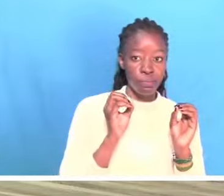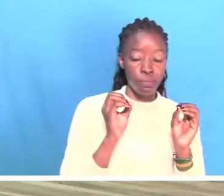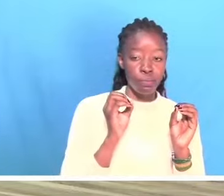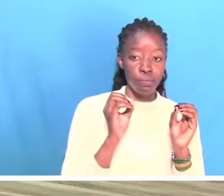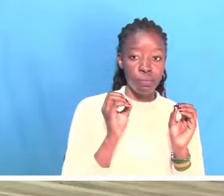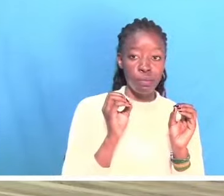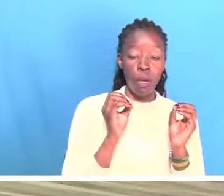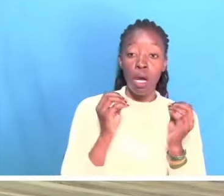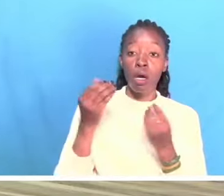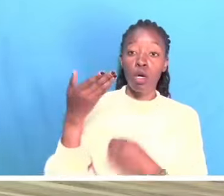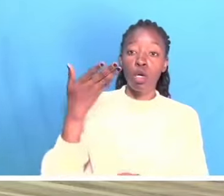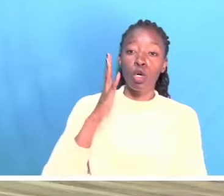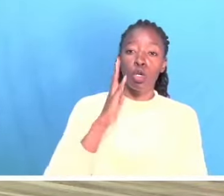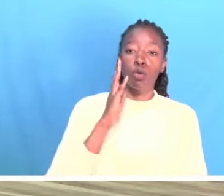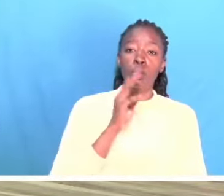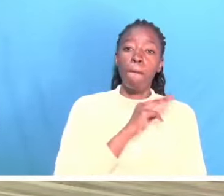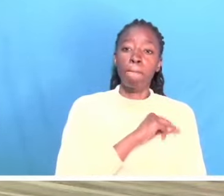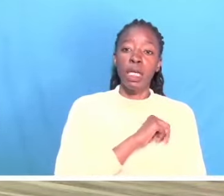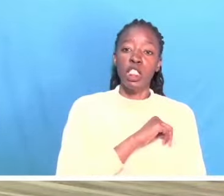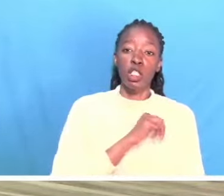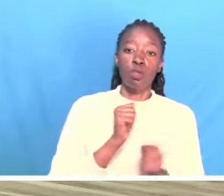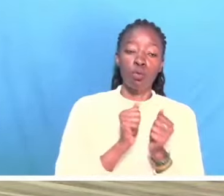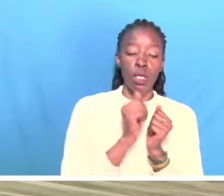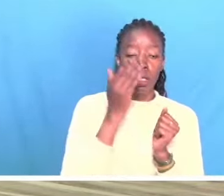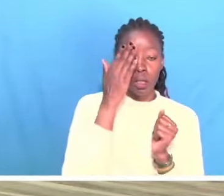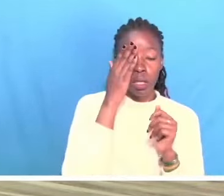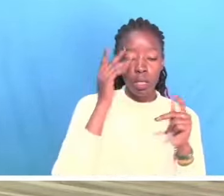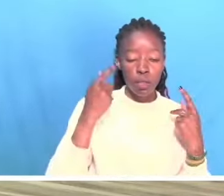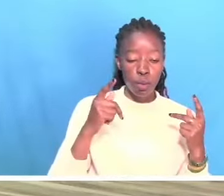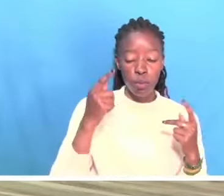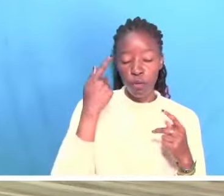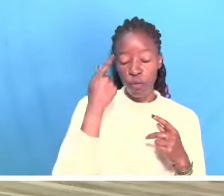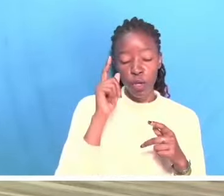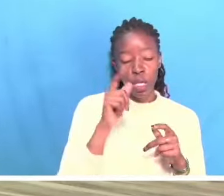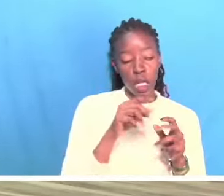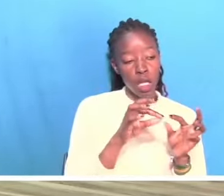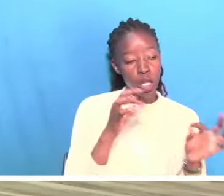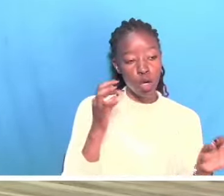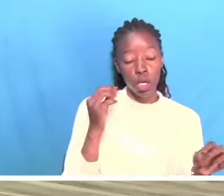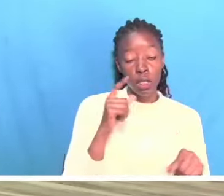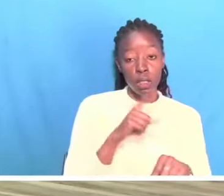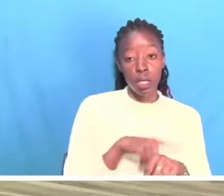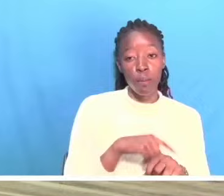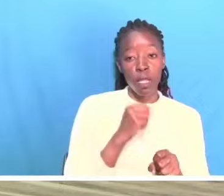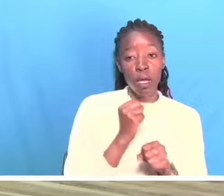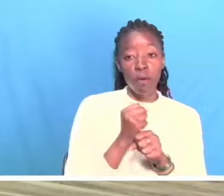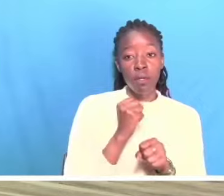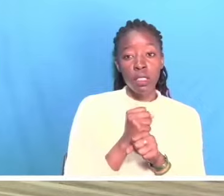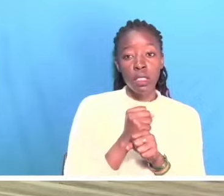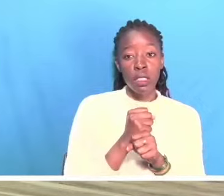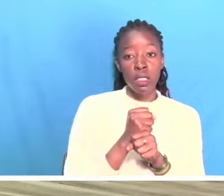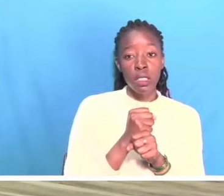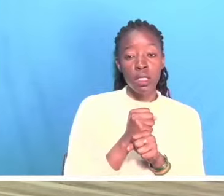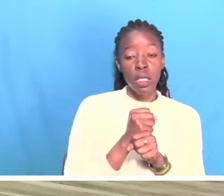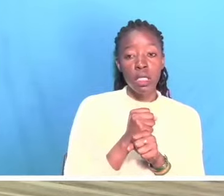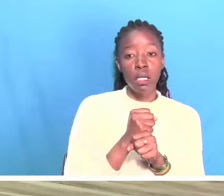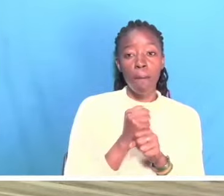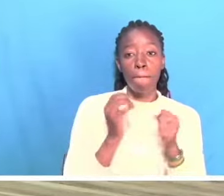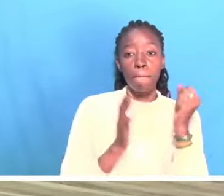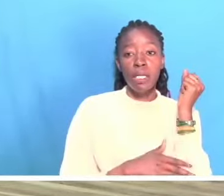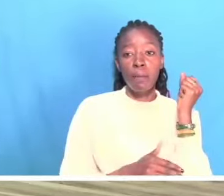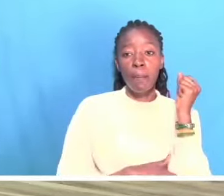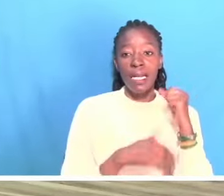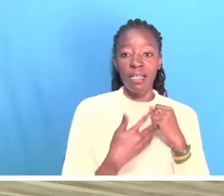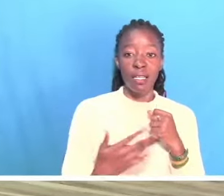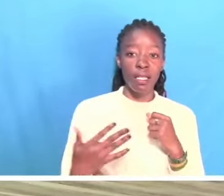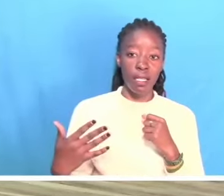was patient with Israel for so long. Israel had done a huge number of atrocities. They had